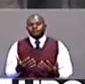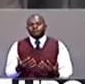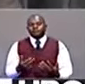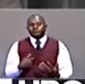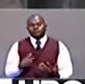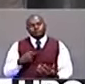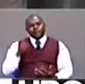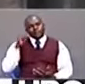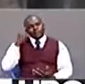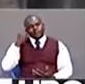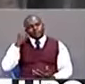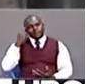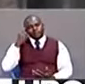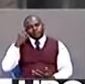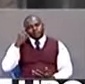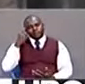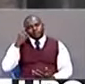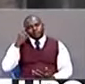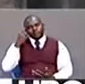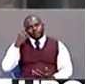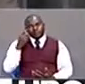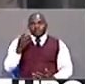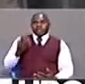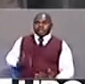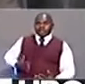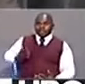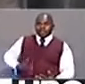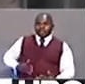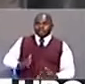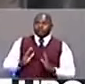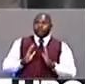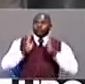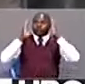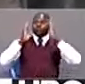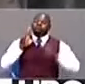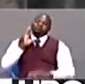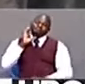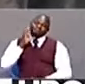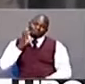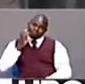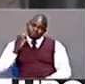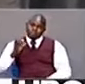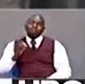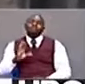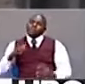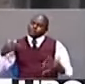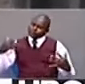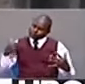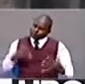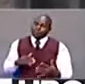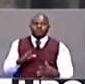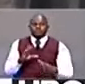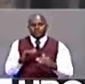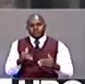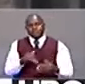I think the character of the Archbishop is a true hallmark of what we have always known as